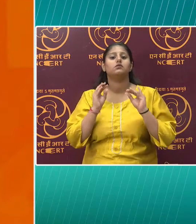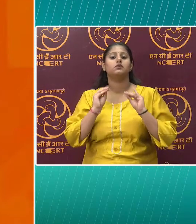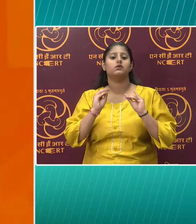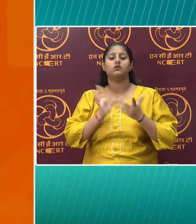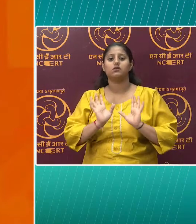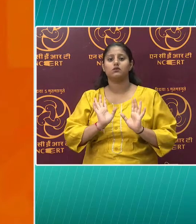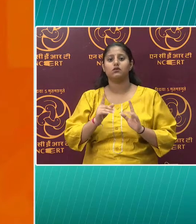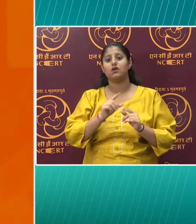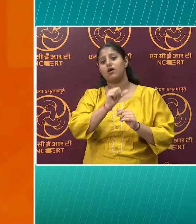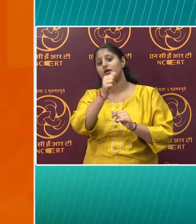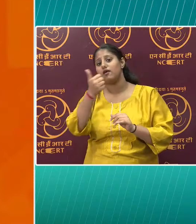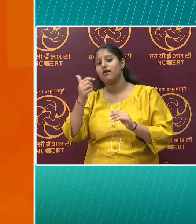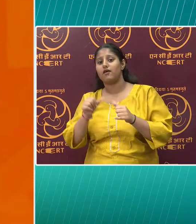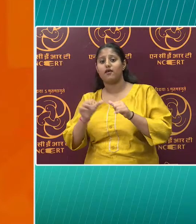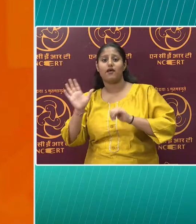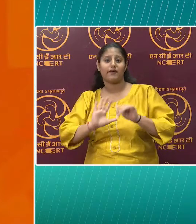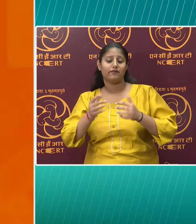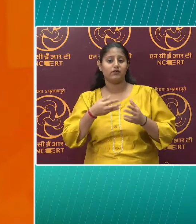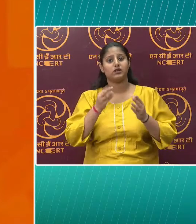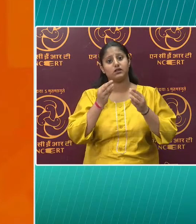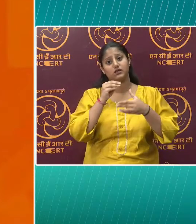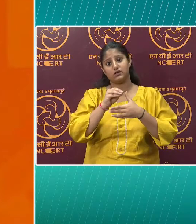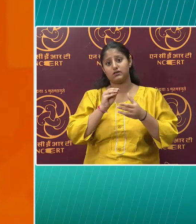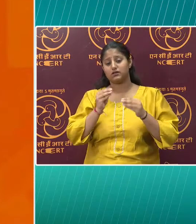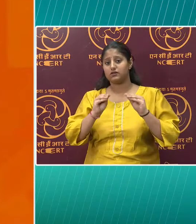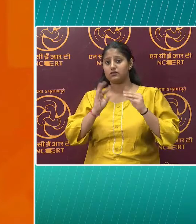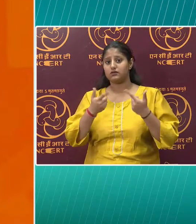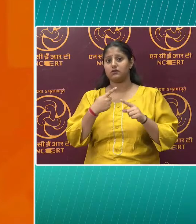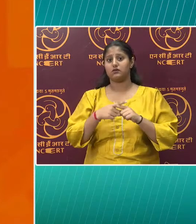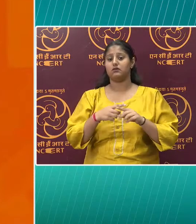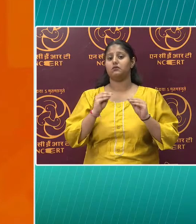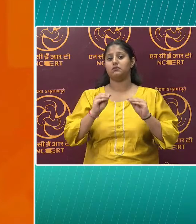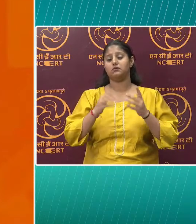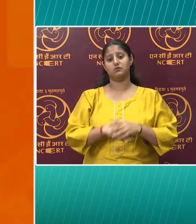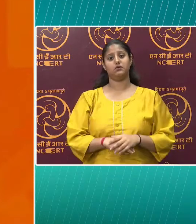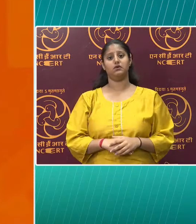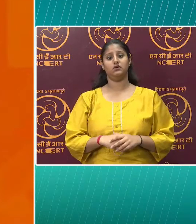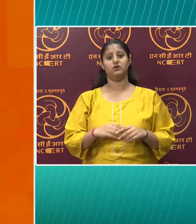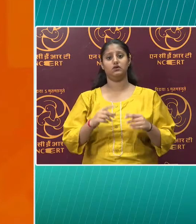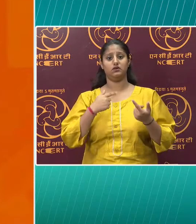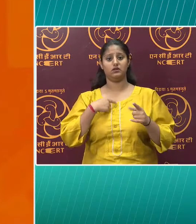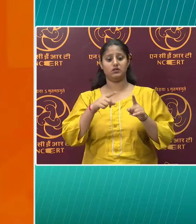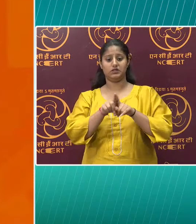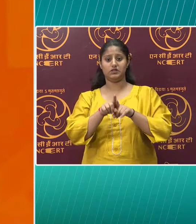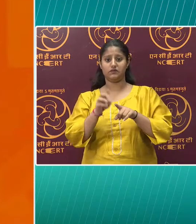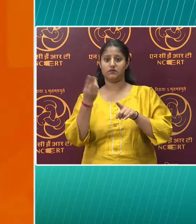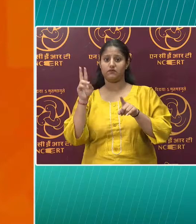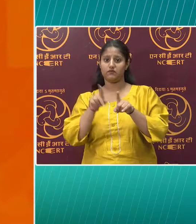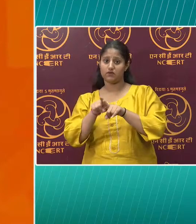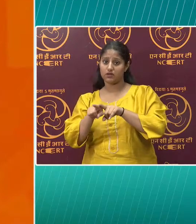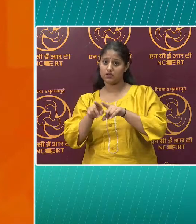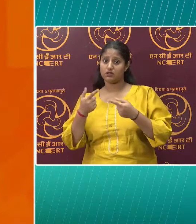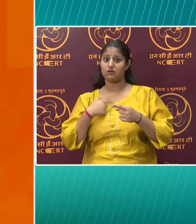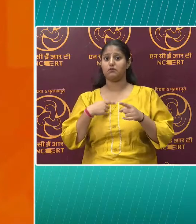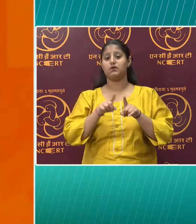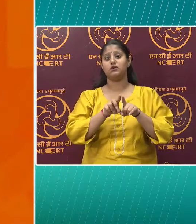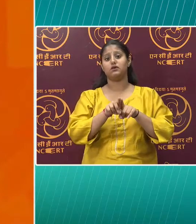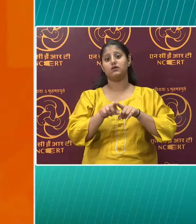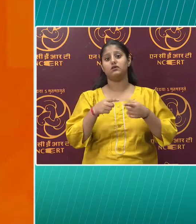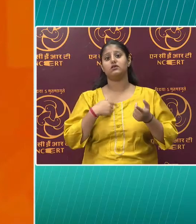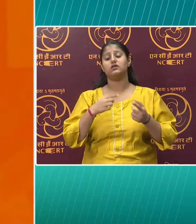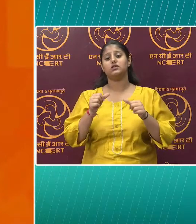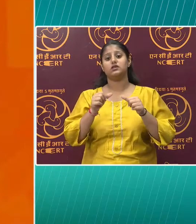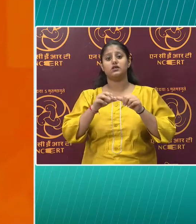teacher says, "I have covered the syllabus. I have taken my periods. I have taken examination. I have given marks. I have given